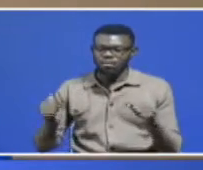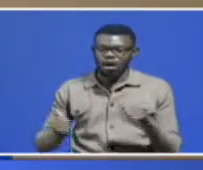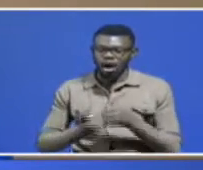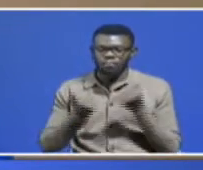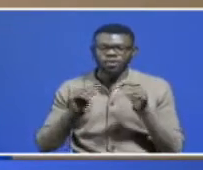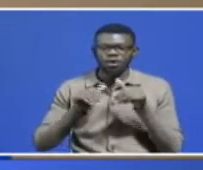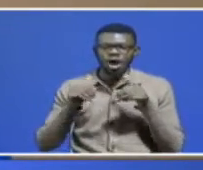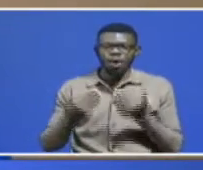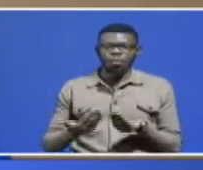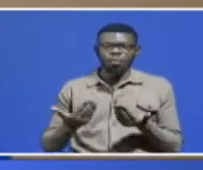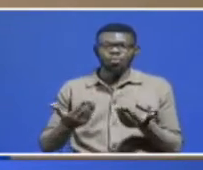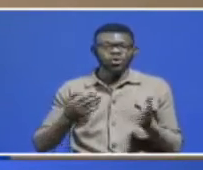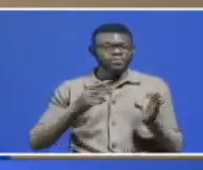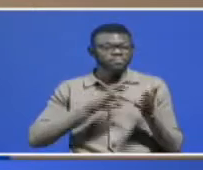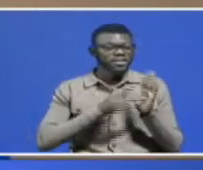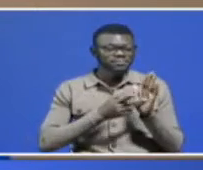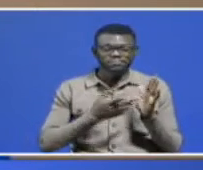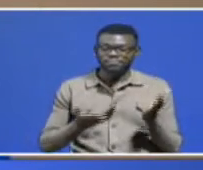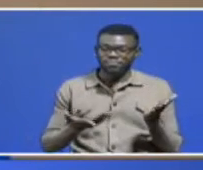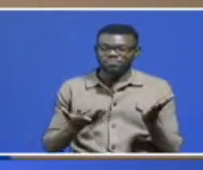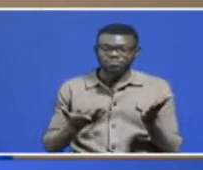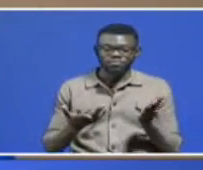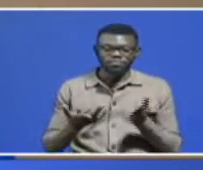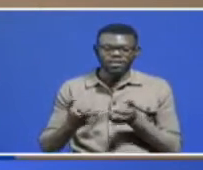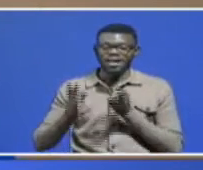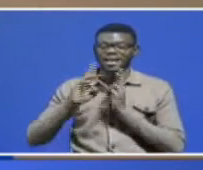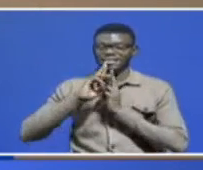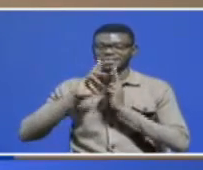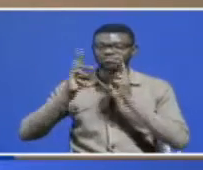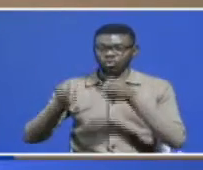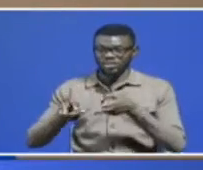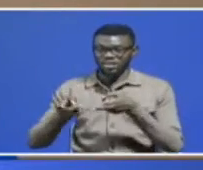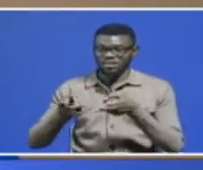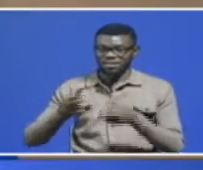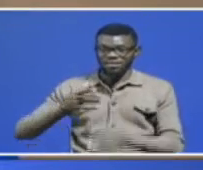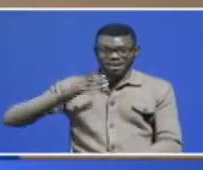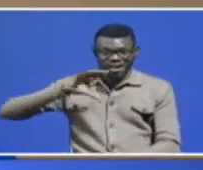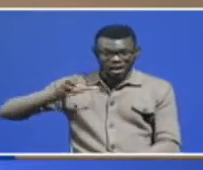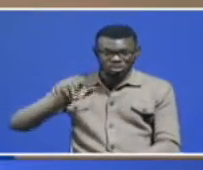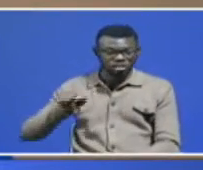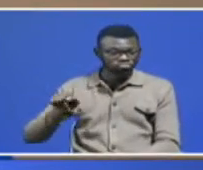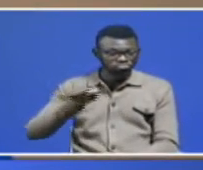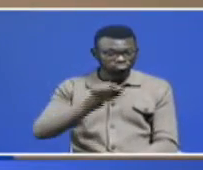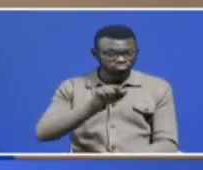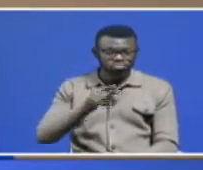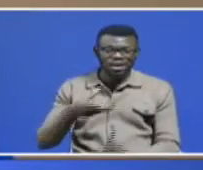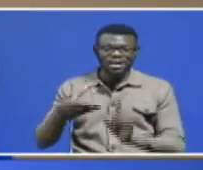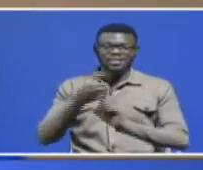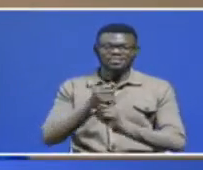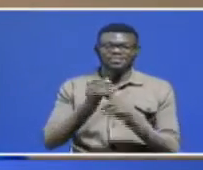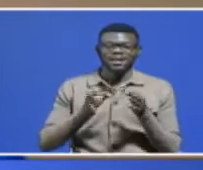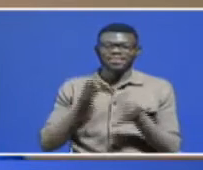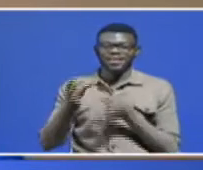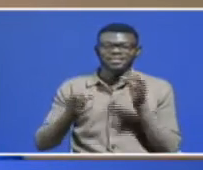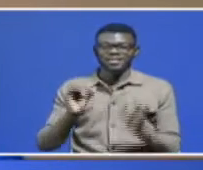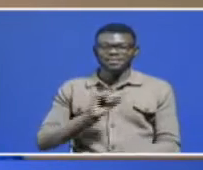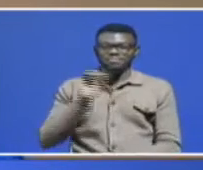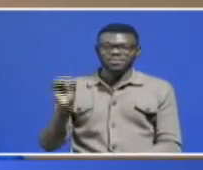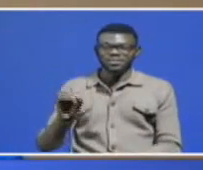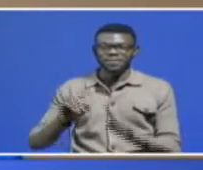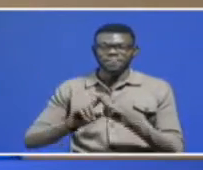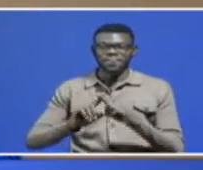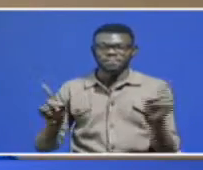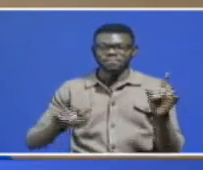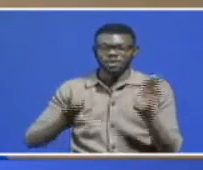like we are actually giving, and it has been reported that the counties are getting 33%. Although the constitution